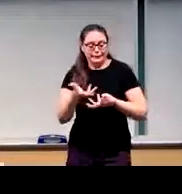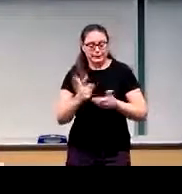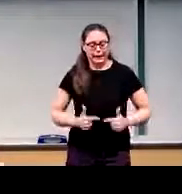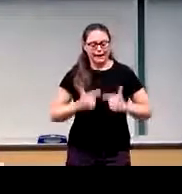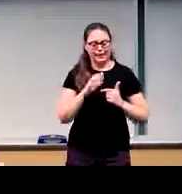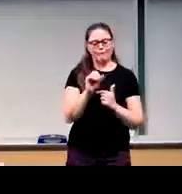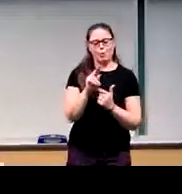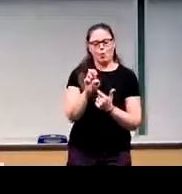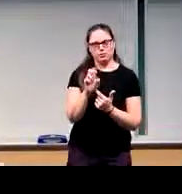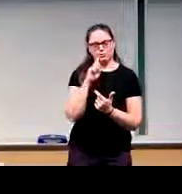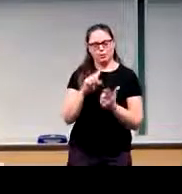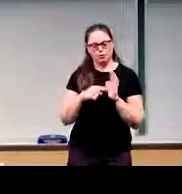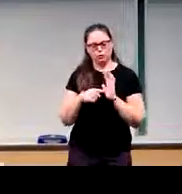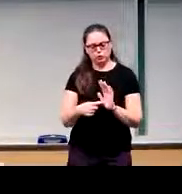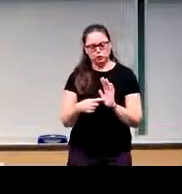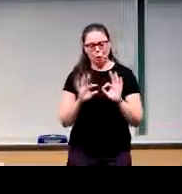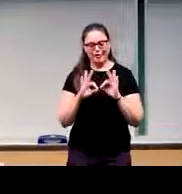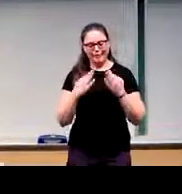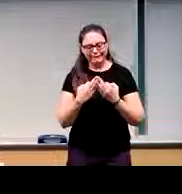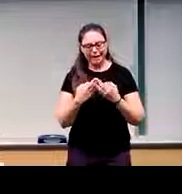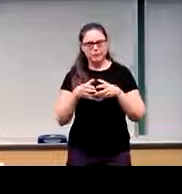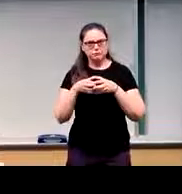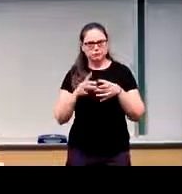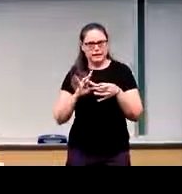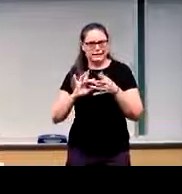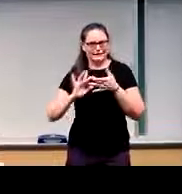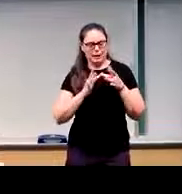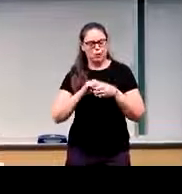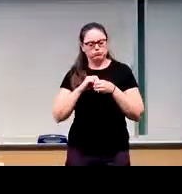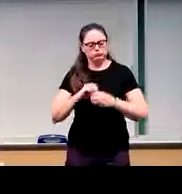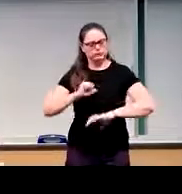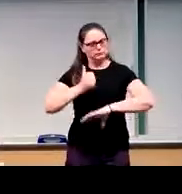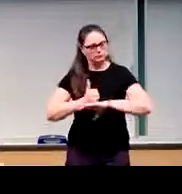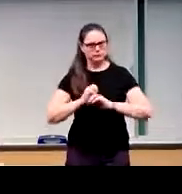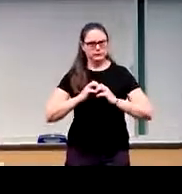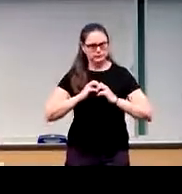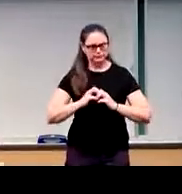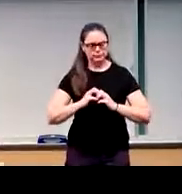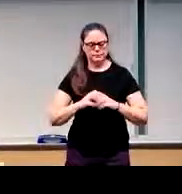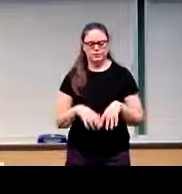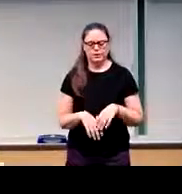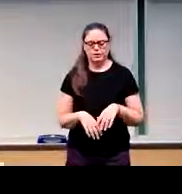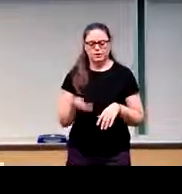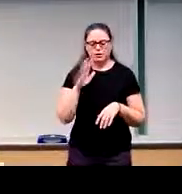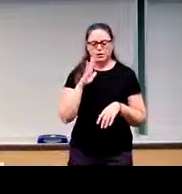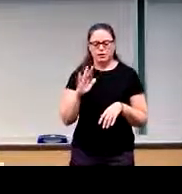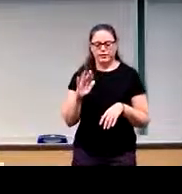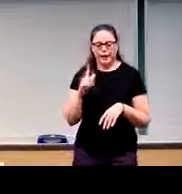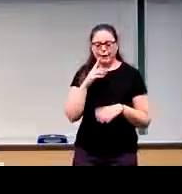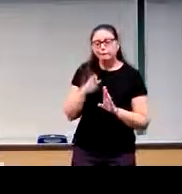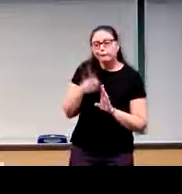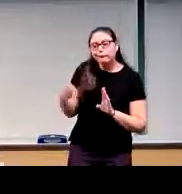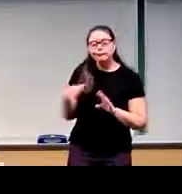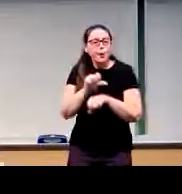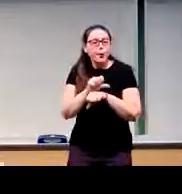the family network is stable in size from adolescence to old age. Coworker and neighbor social